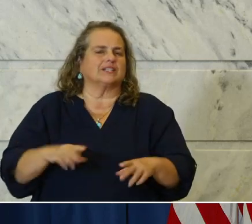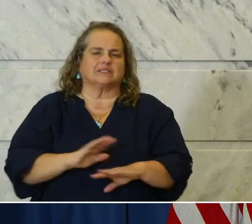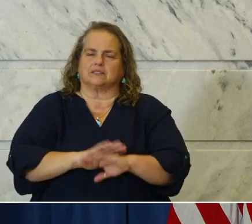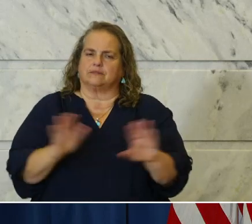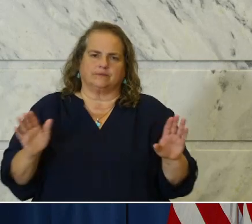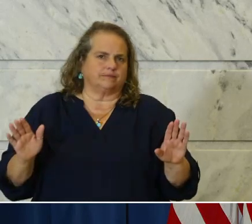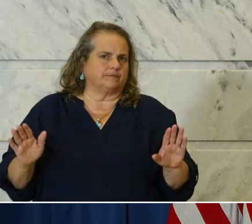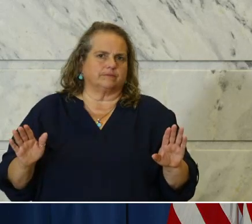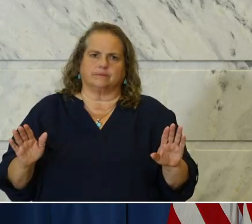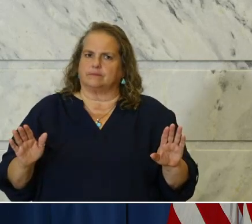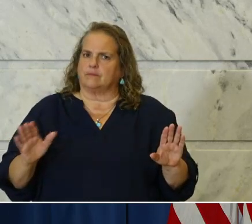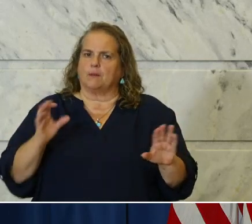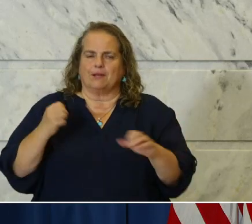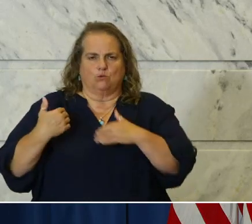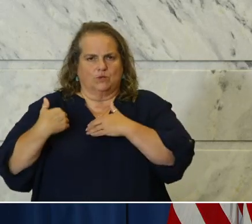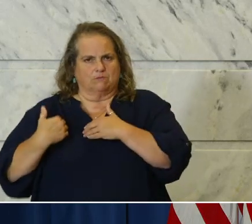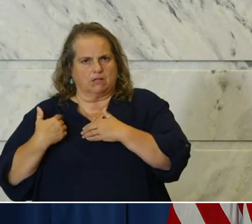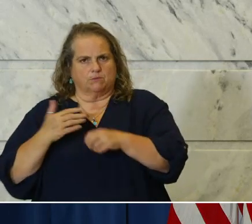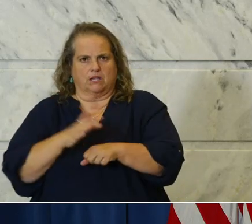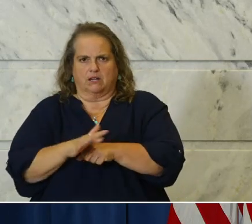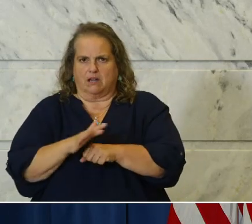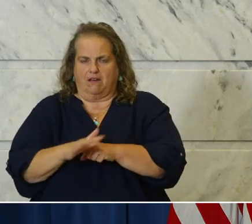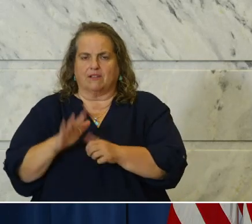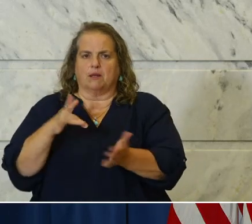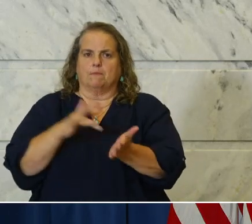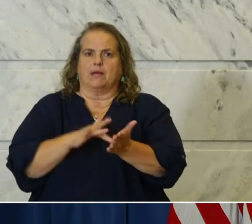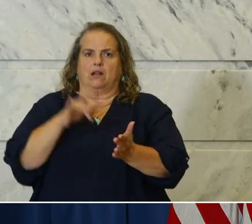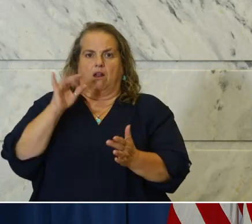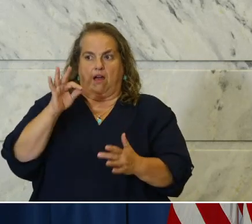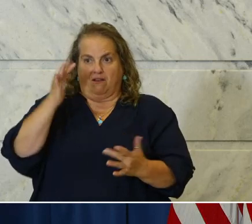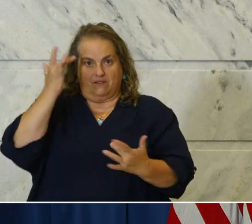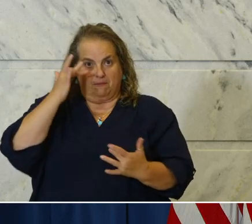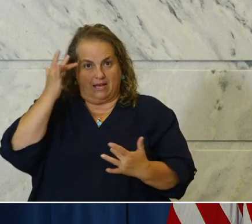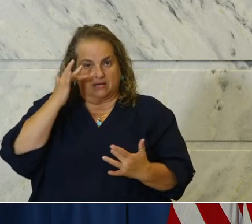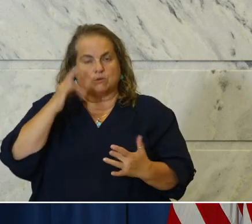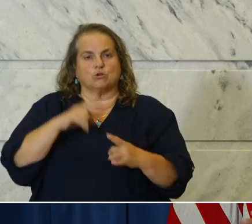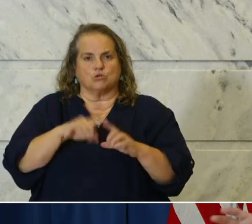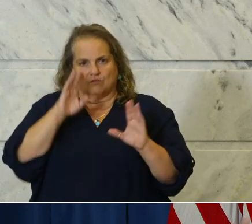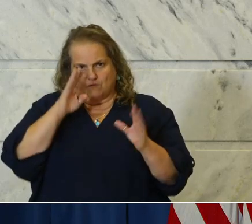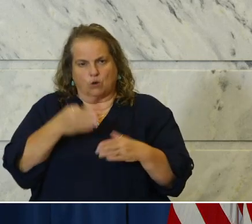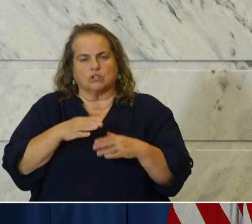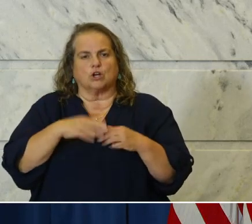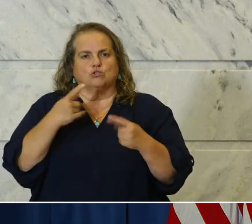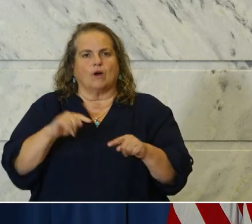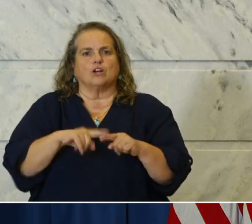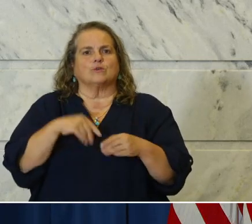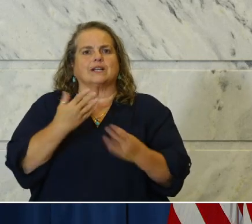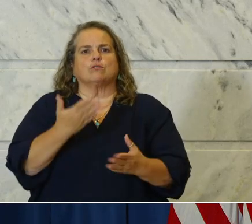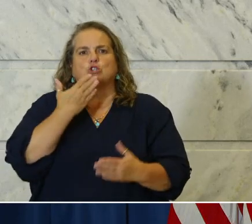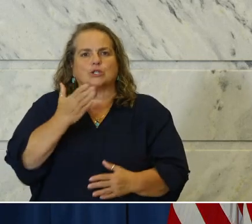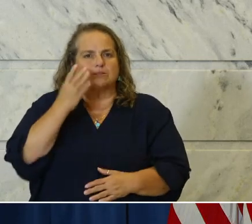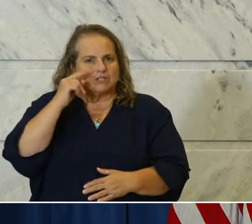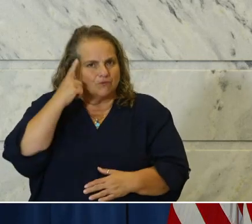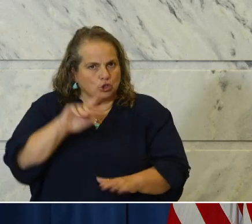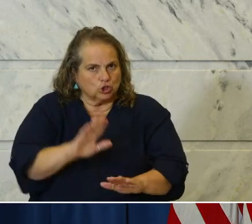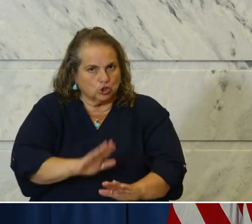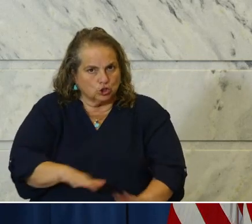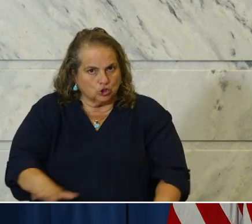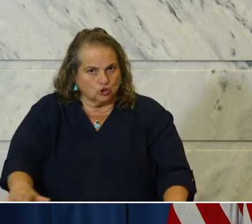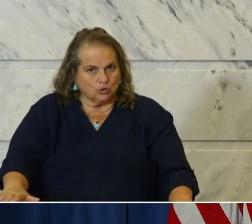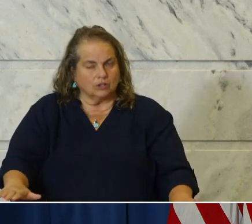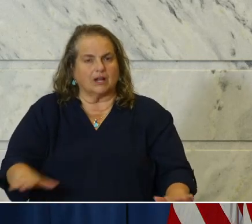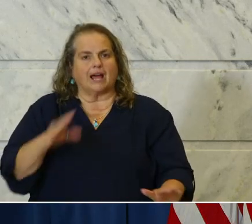do. And let's be responsible enough in the middle of a pandemic to focus on trying to get a good experience for the kids and